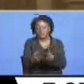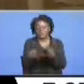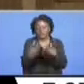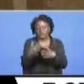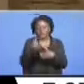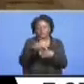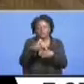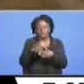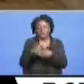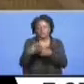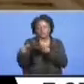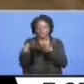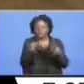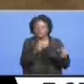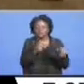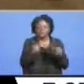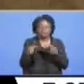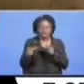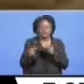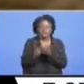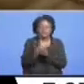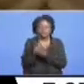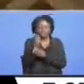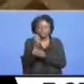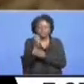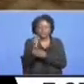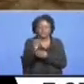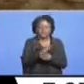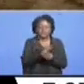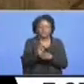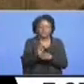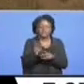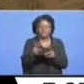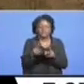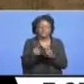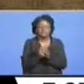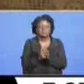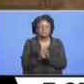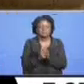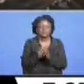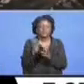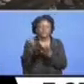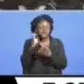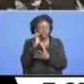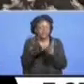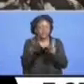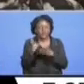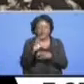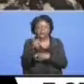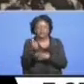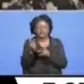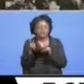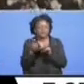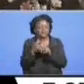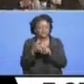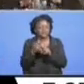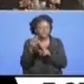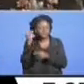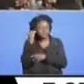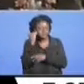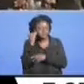straw industry. She says through her piece, she just wants others to be aware. I didn't go into this